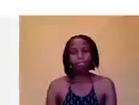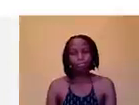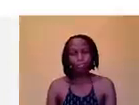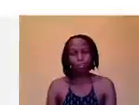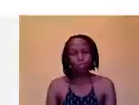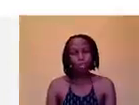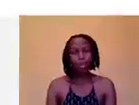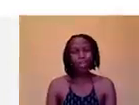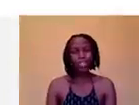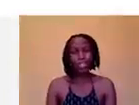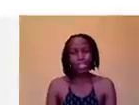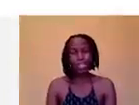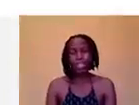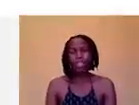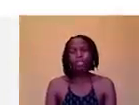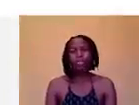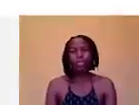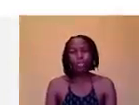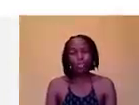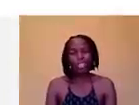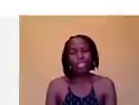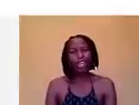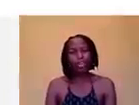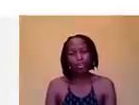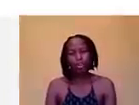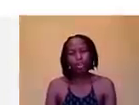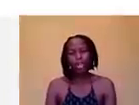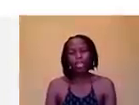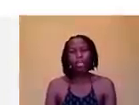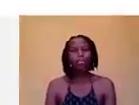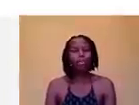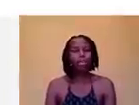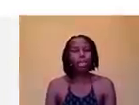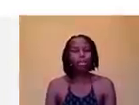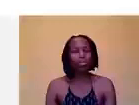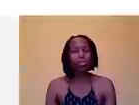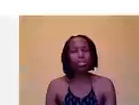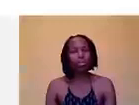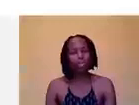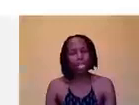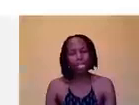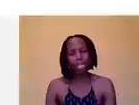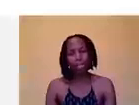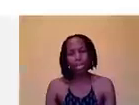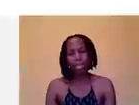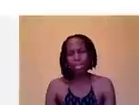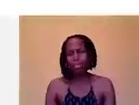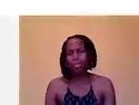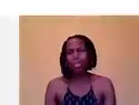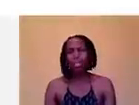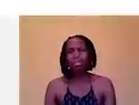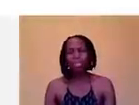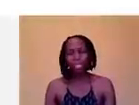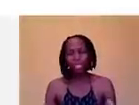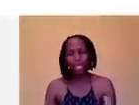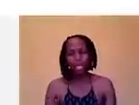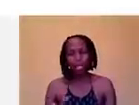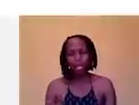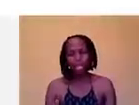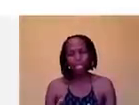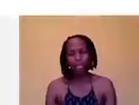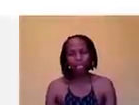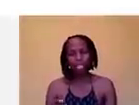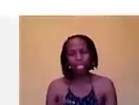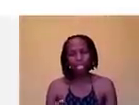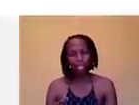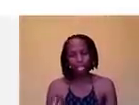of quarantine. So students are at home and some won't be able to submit assignments, the